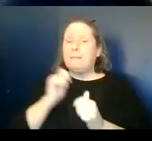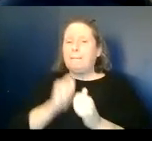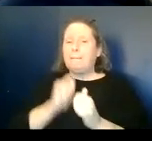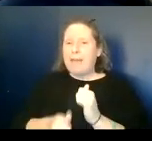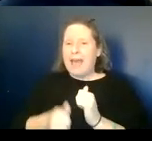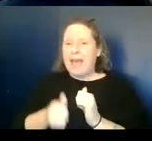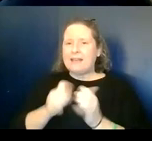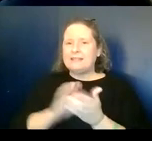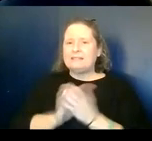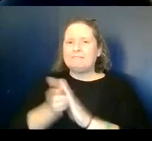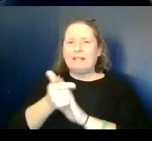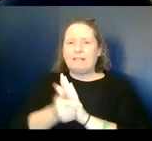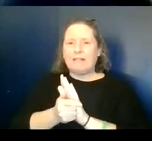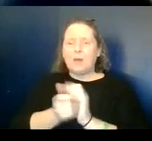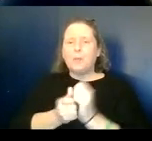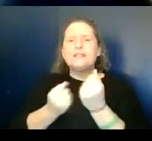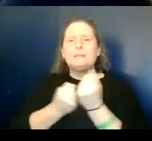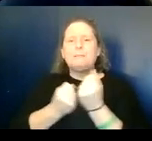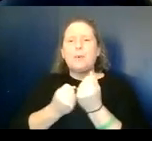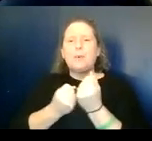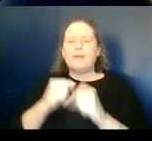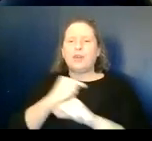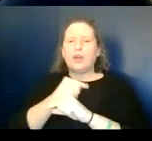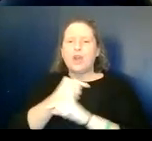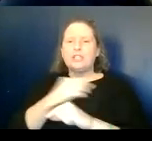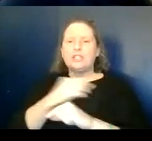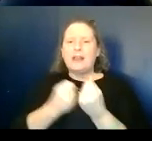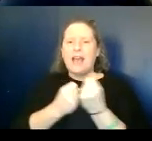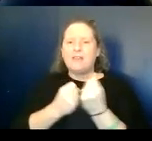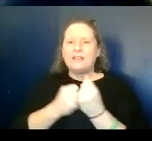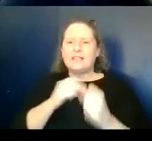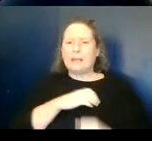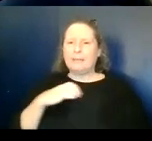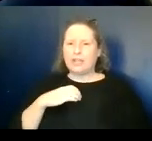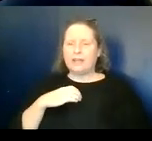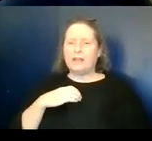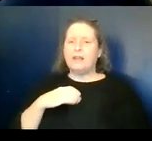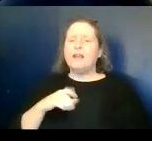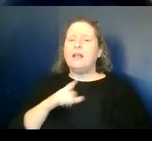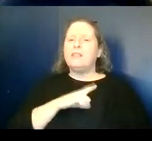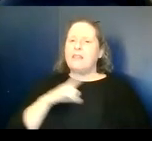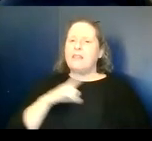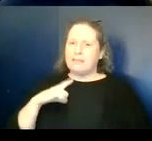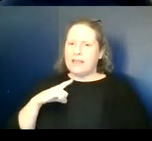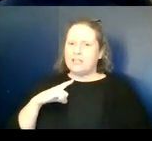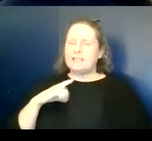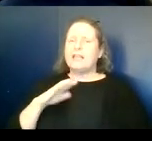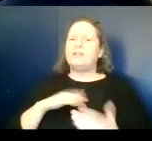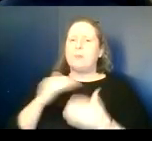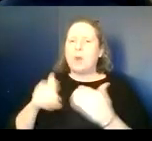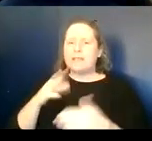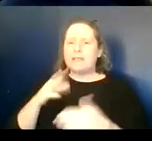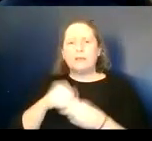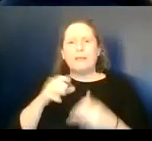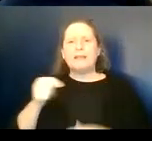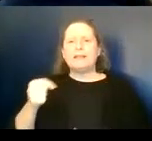of the Guardianship and Advocacy Commission, and the legislative process included a lot of town hall